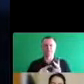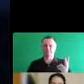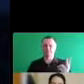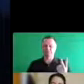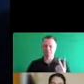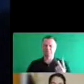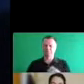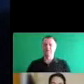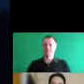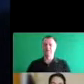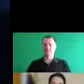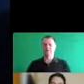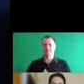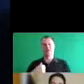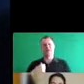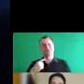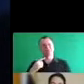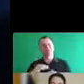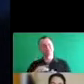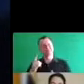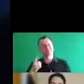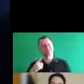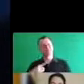I'm trying to go back and think now. But